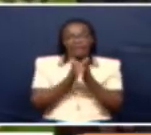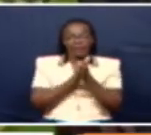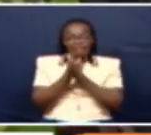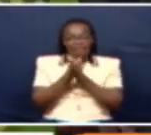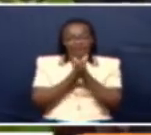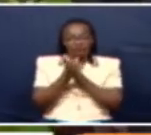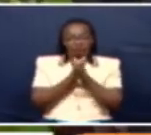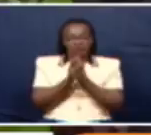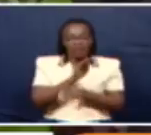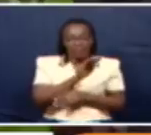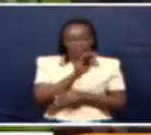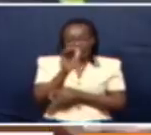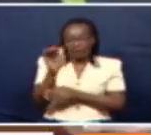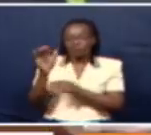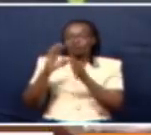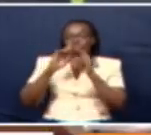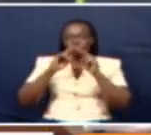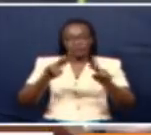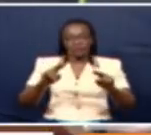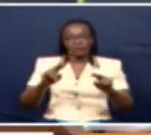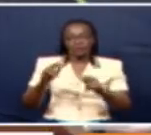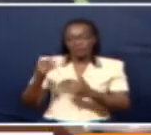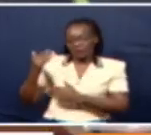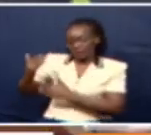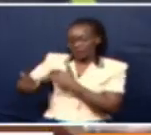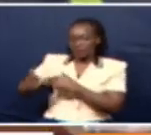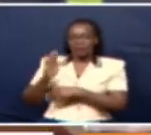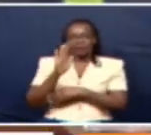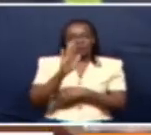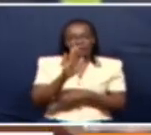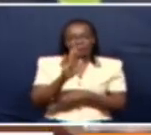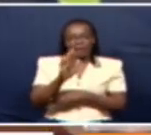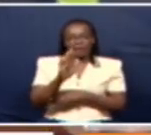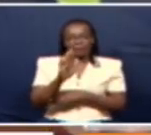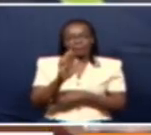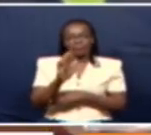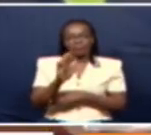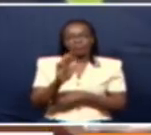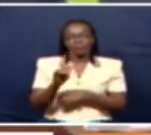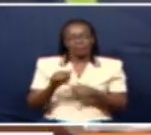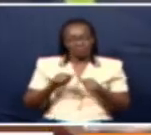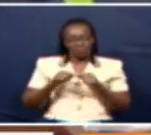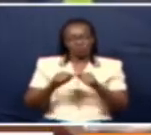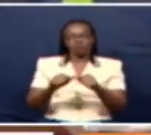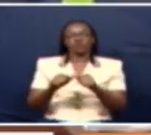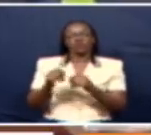appeal for peace. Your neighbor will remain your neighbor